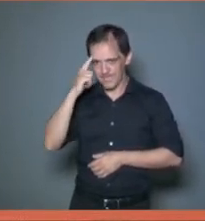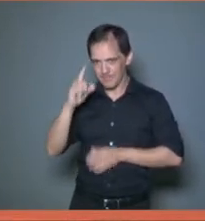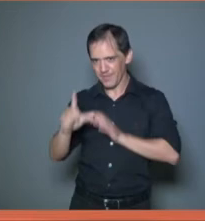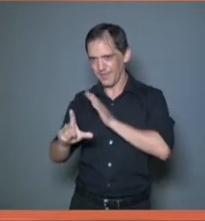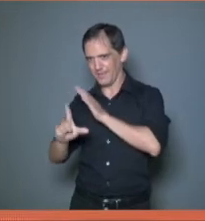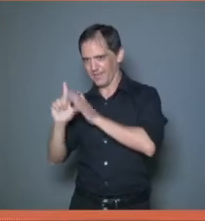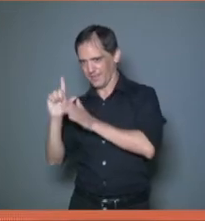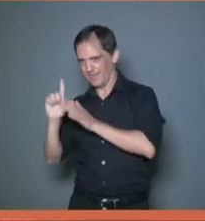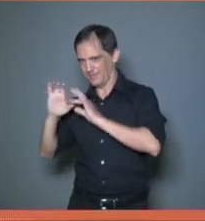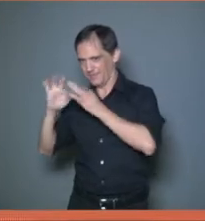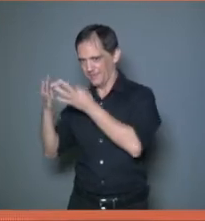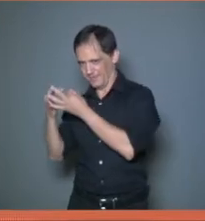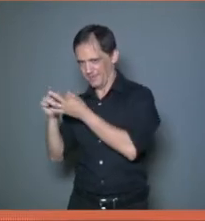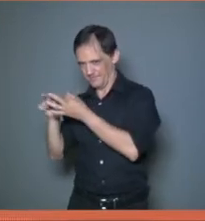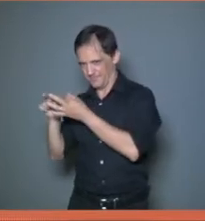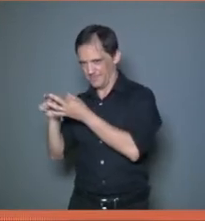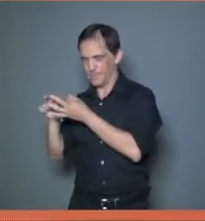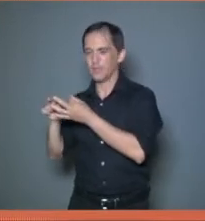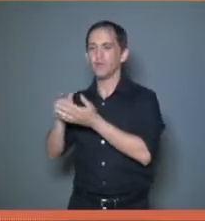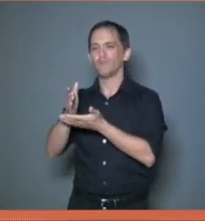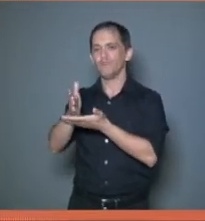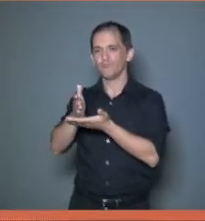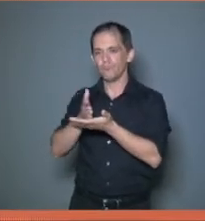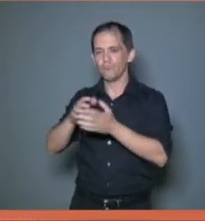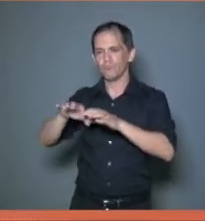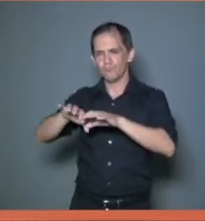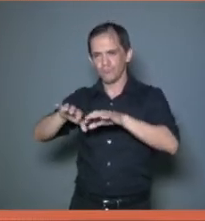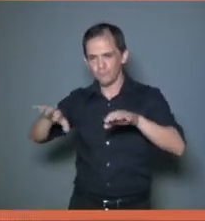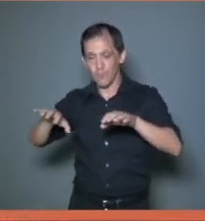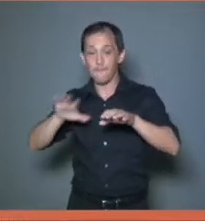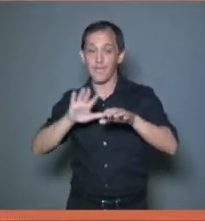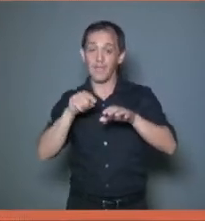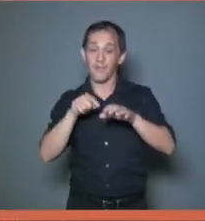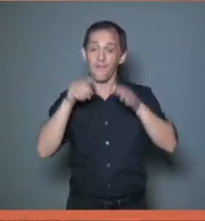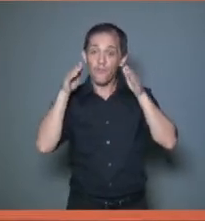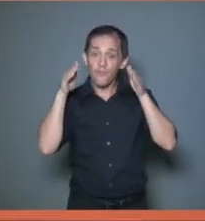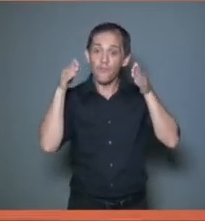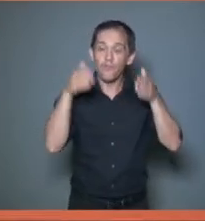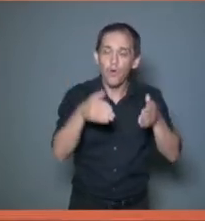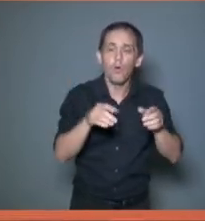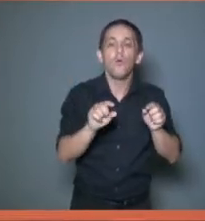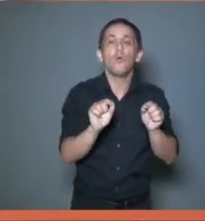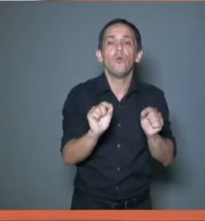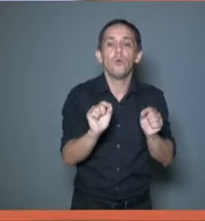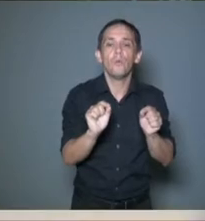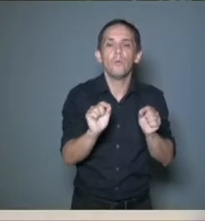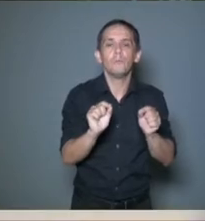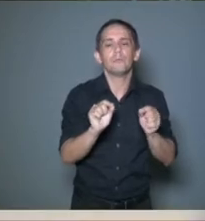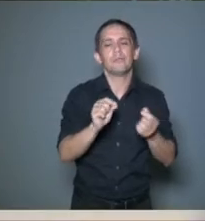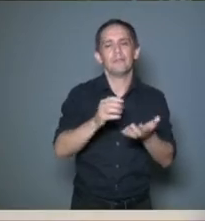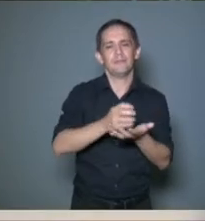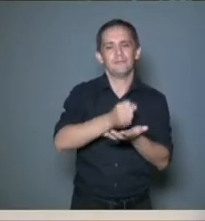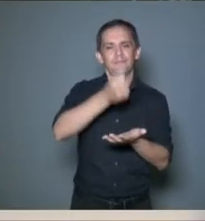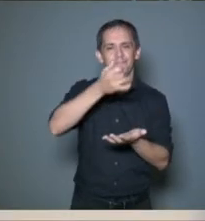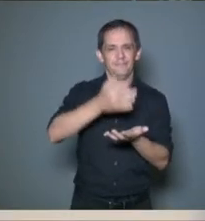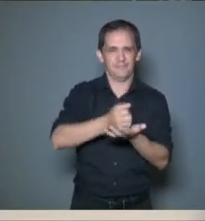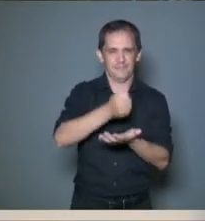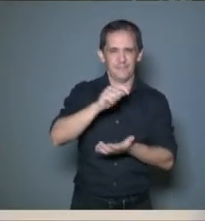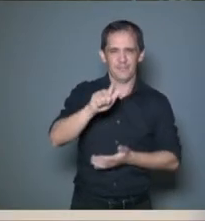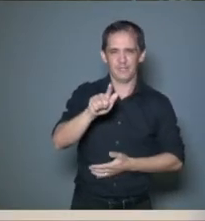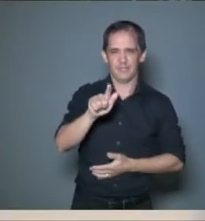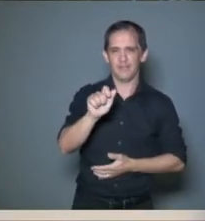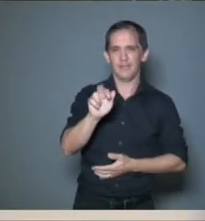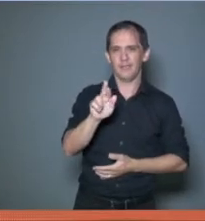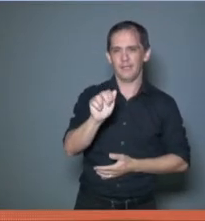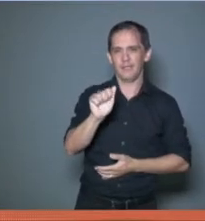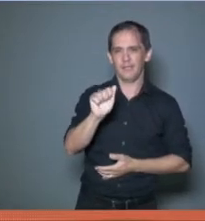the Schneider Logman Group. Today, SLC had a spin-off to dedicate to the production of grains at